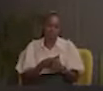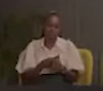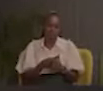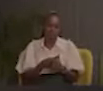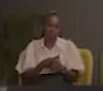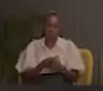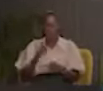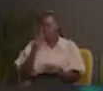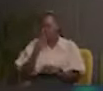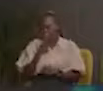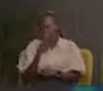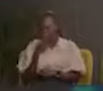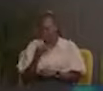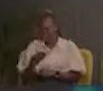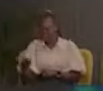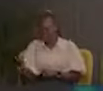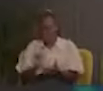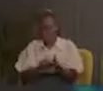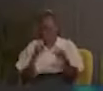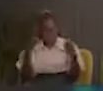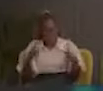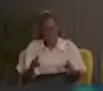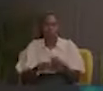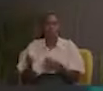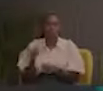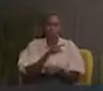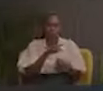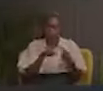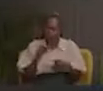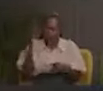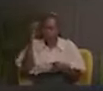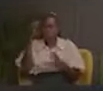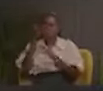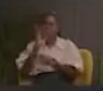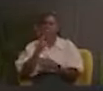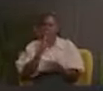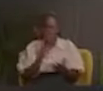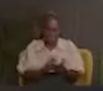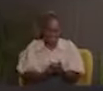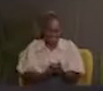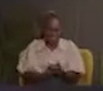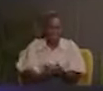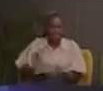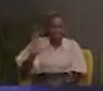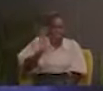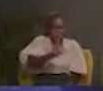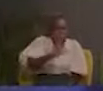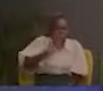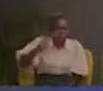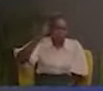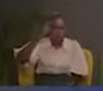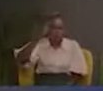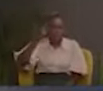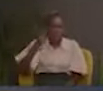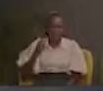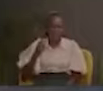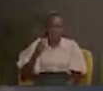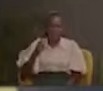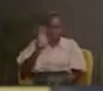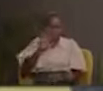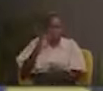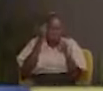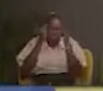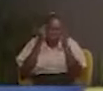And one of the things that happens to you when you know God is that your perceptions are altered. When you see him